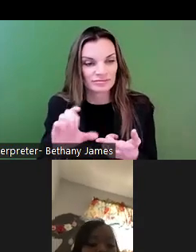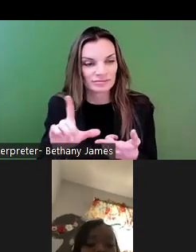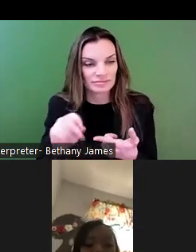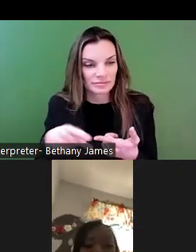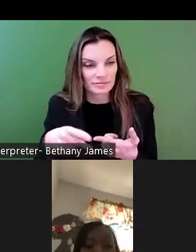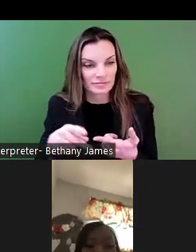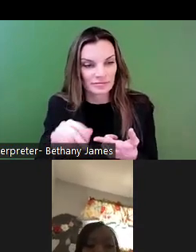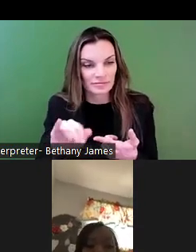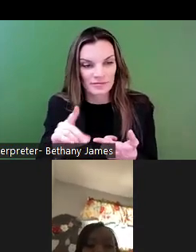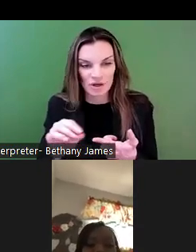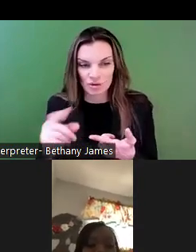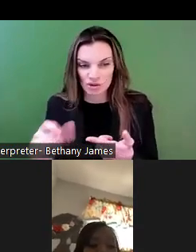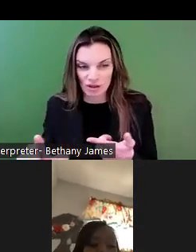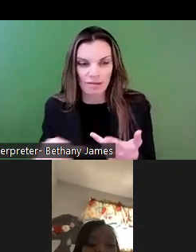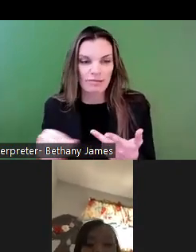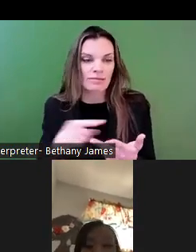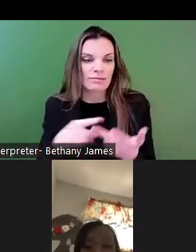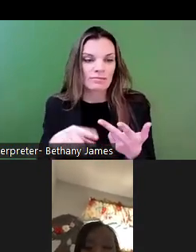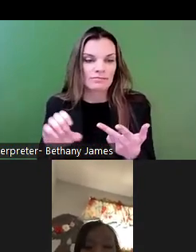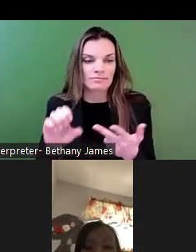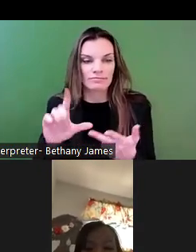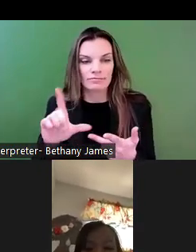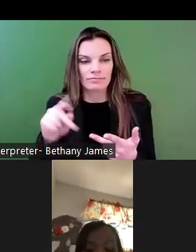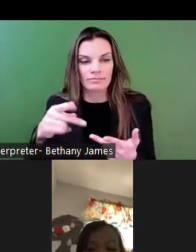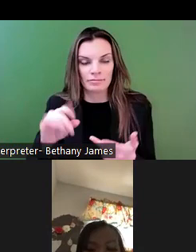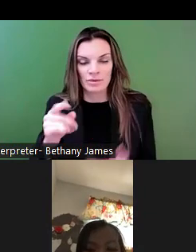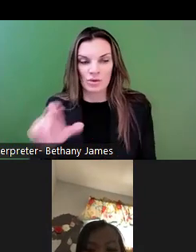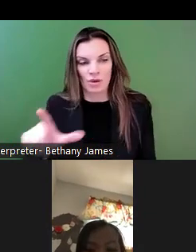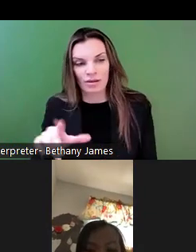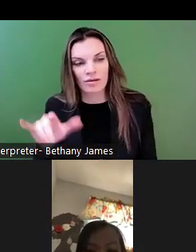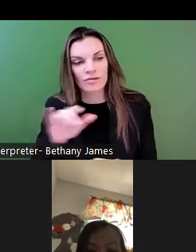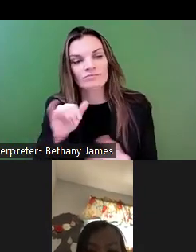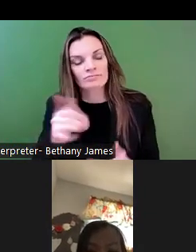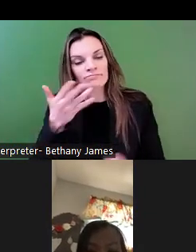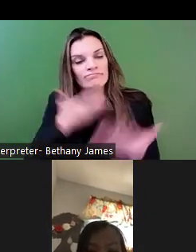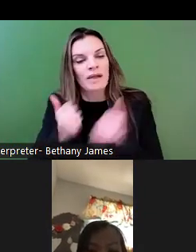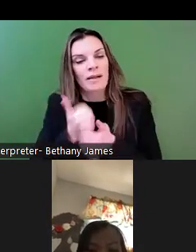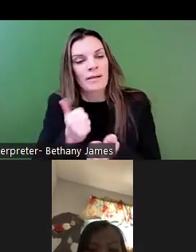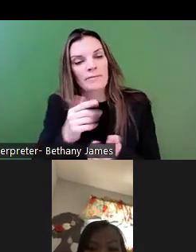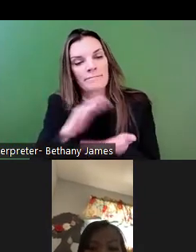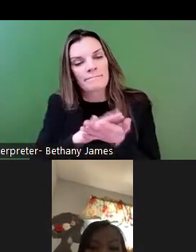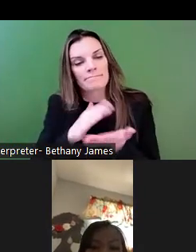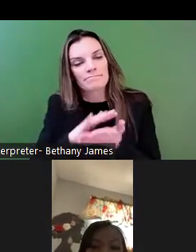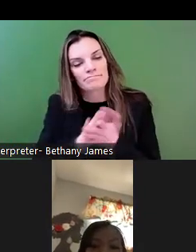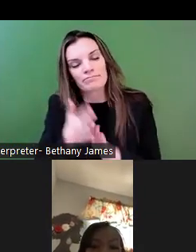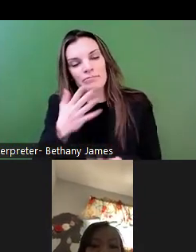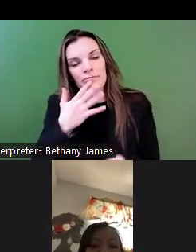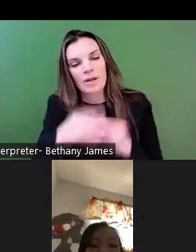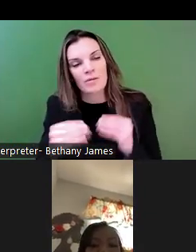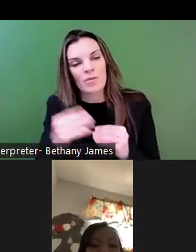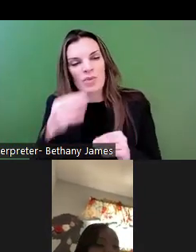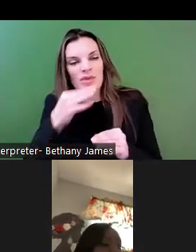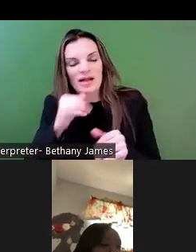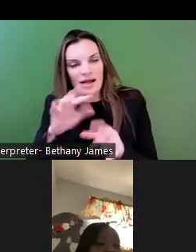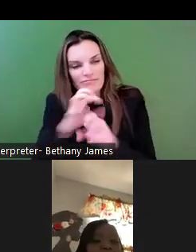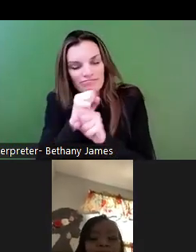risk factor of stroke as well, they also be on anticoagulation. Treatment for massive strokes, like I said, the most important number one treatment